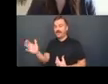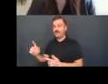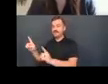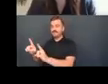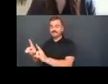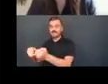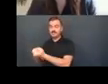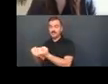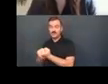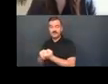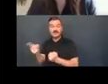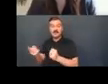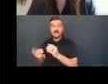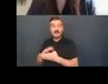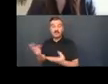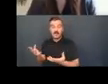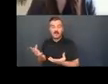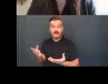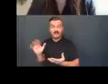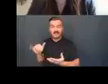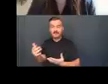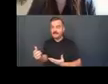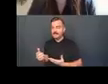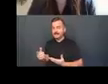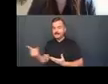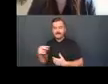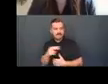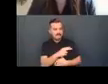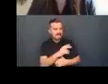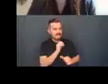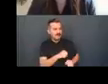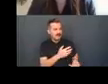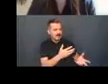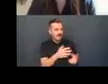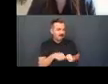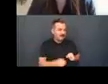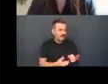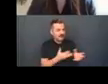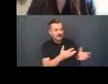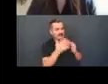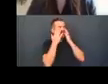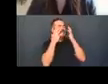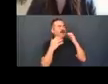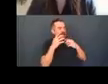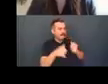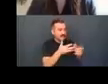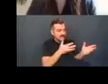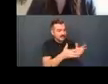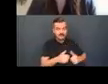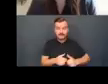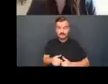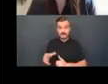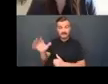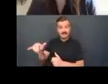patient turns into the proximate other to whom the patient can respond in grief or anguish. These physical and